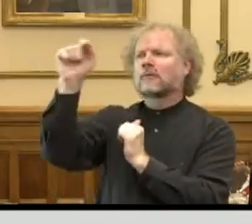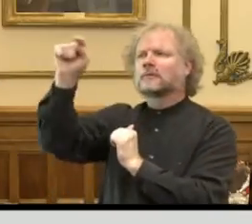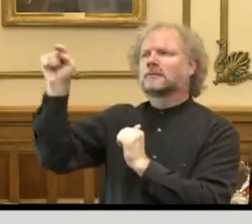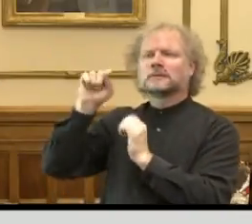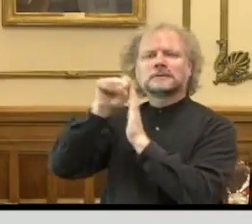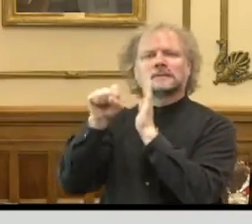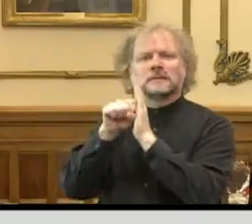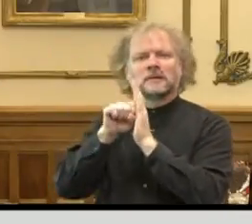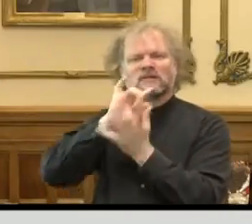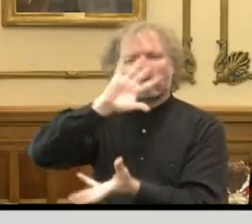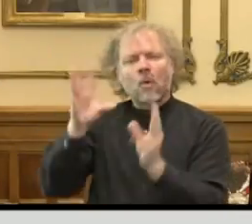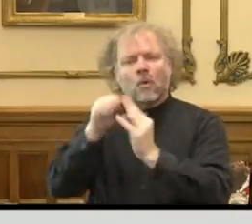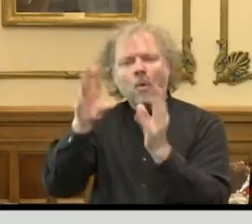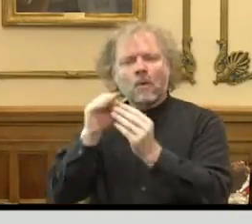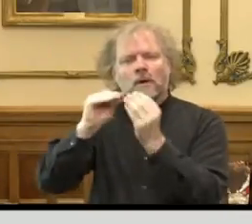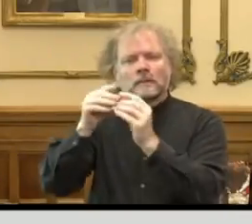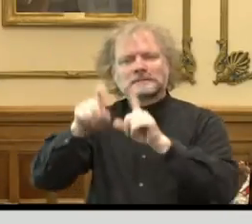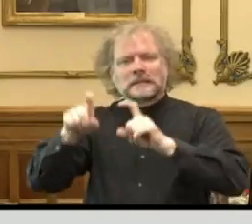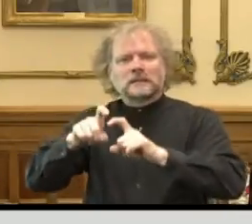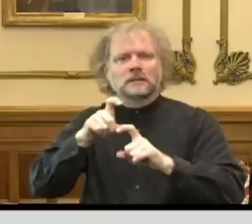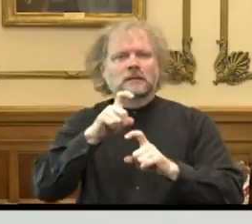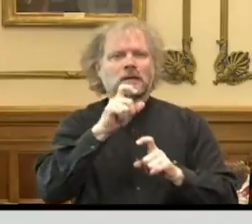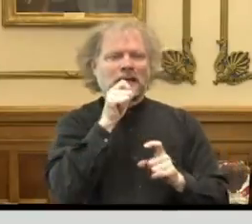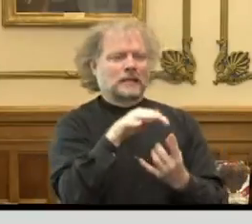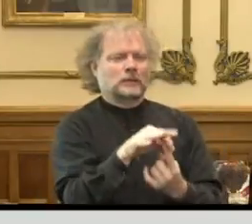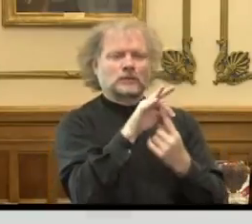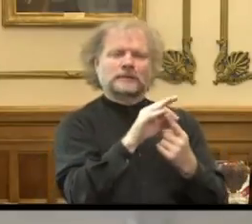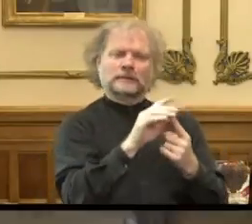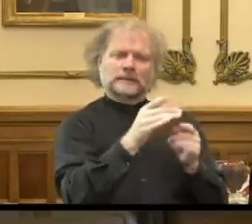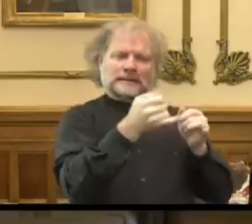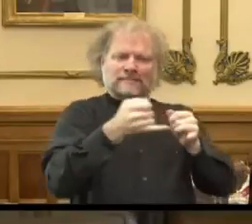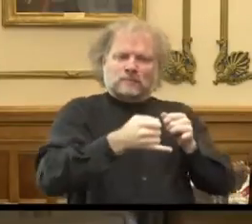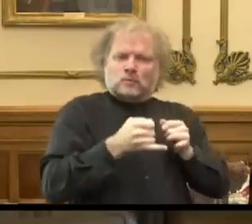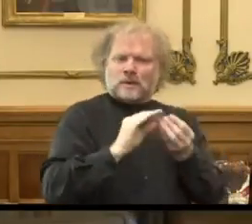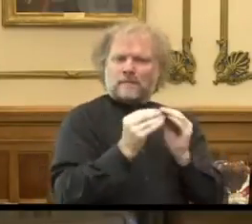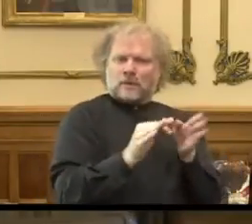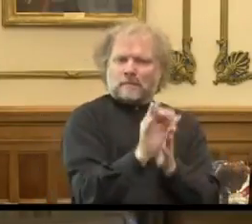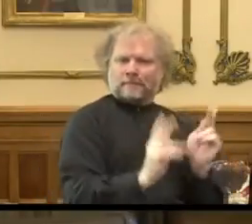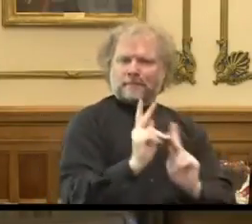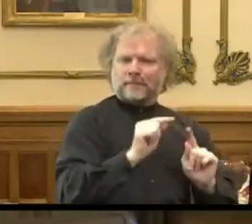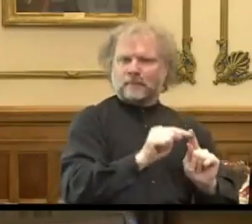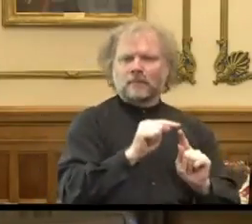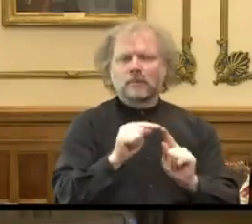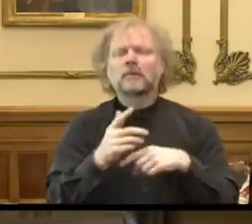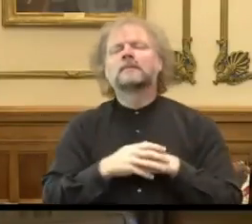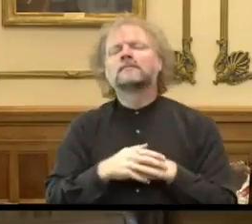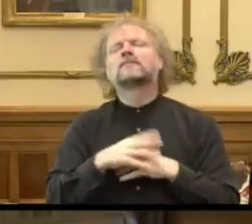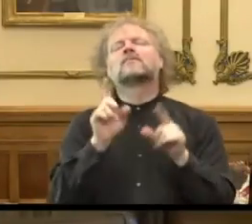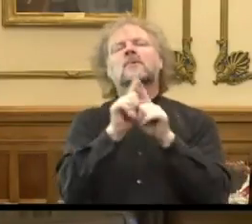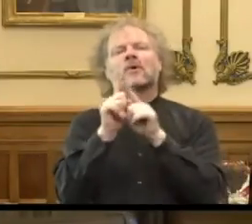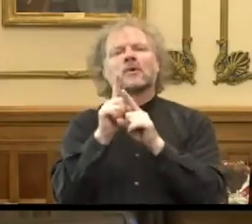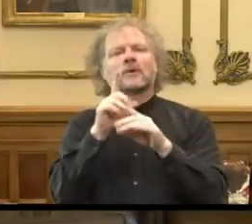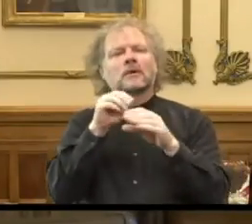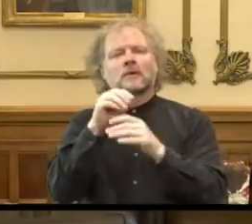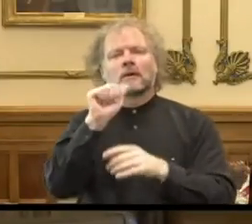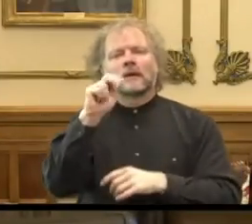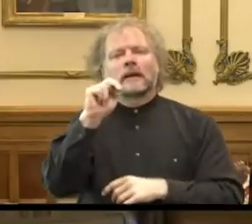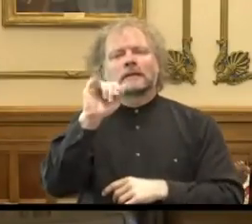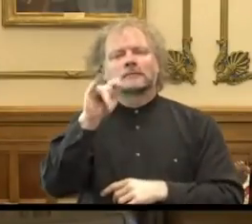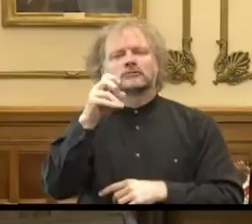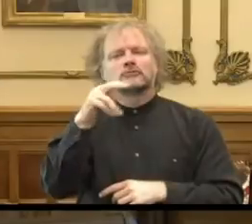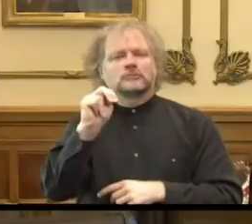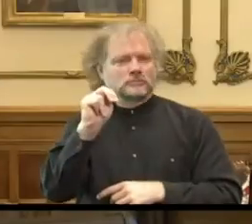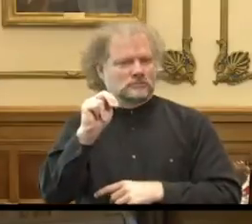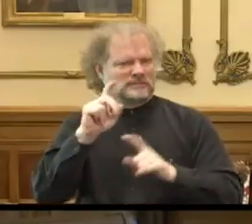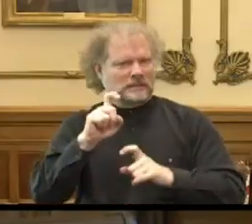using total number tested and not just unique individuals. In addition, we began including antigen tests in our daily